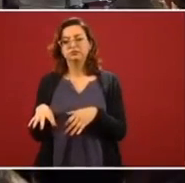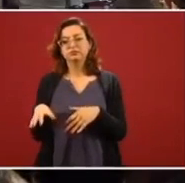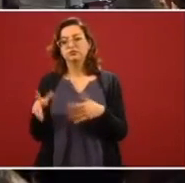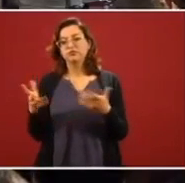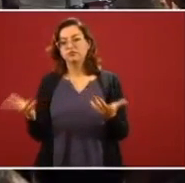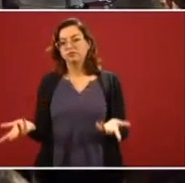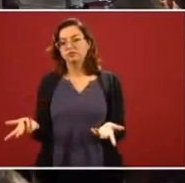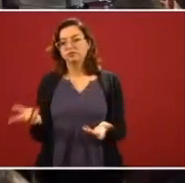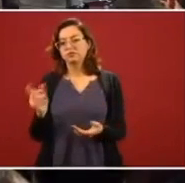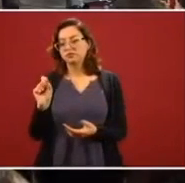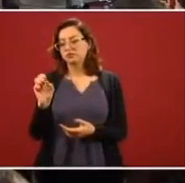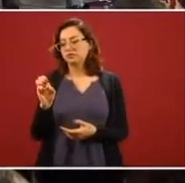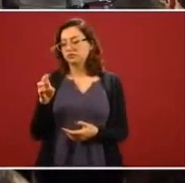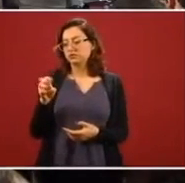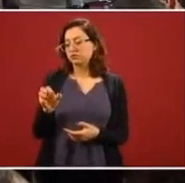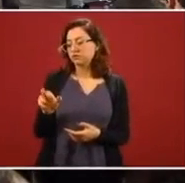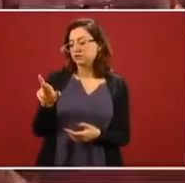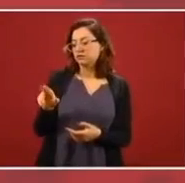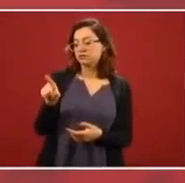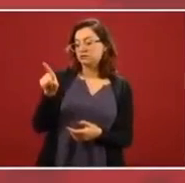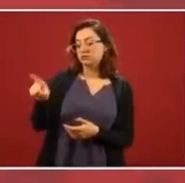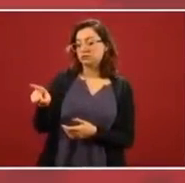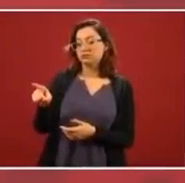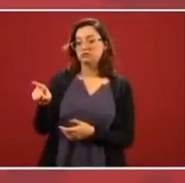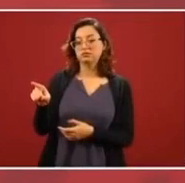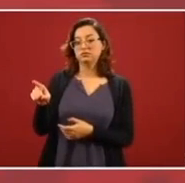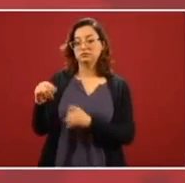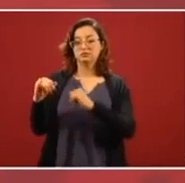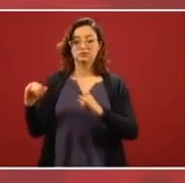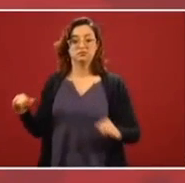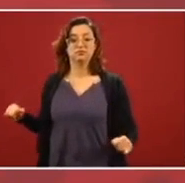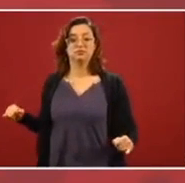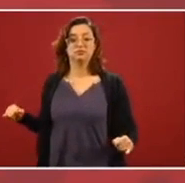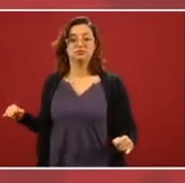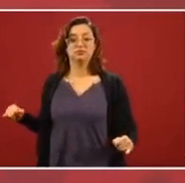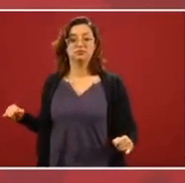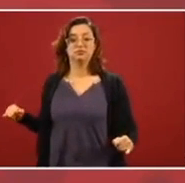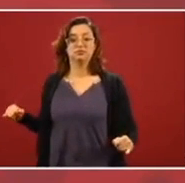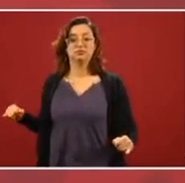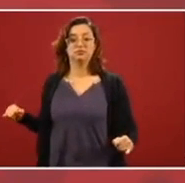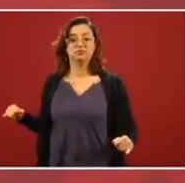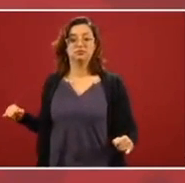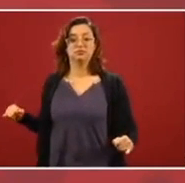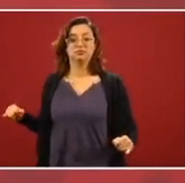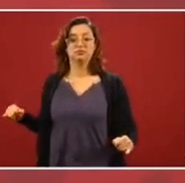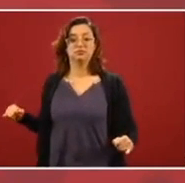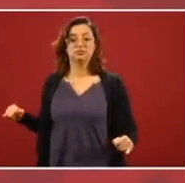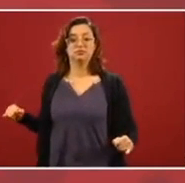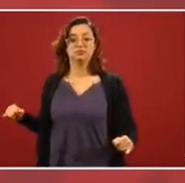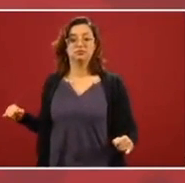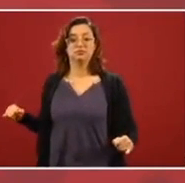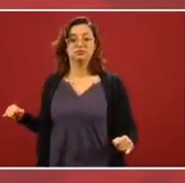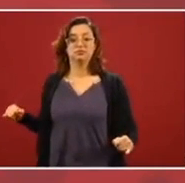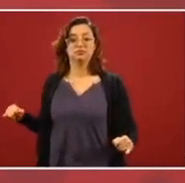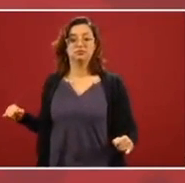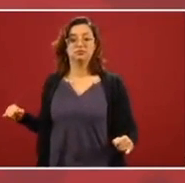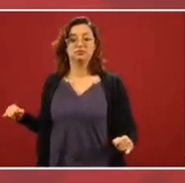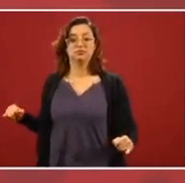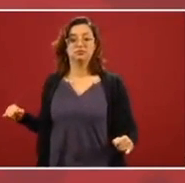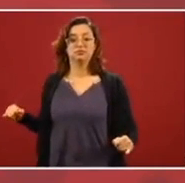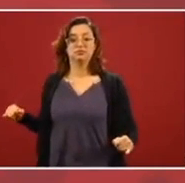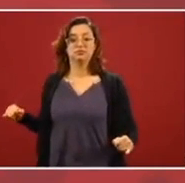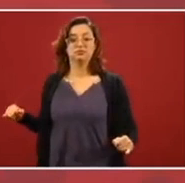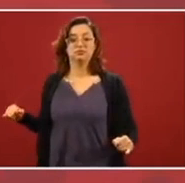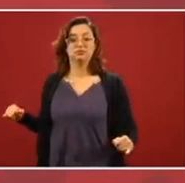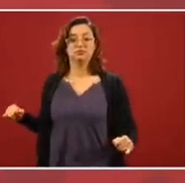la Secretaría de Marina es una de las instituciones And the Secretary of Marines is one of